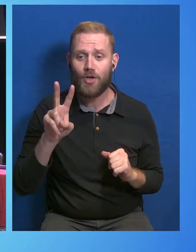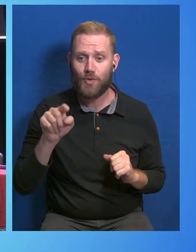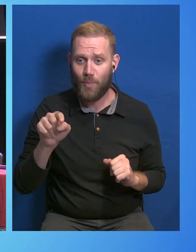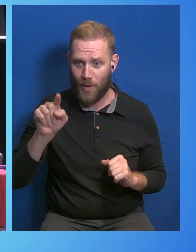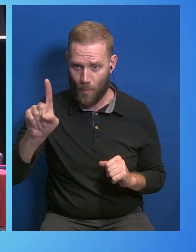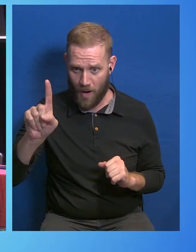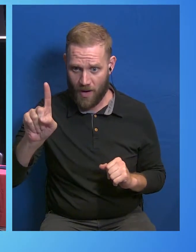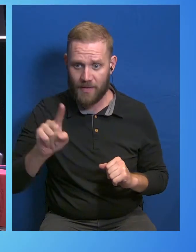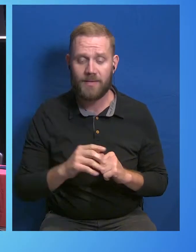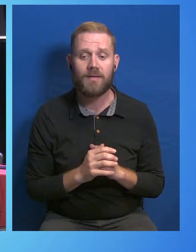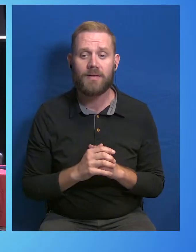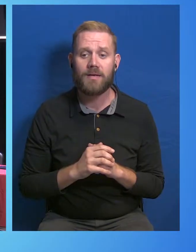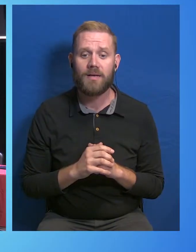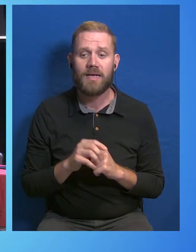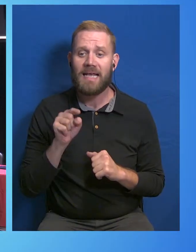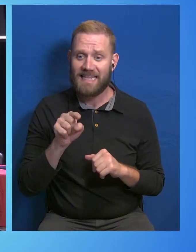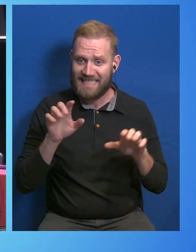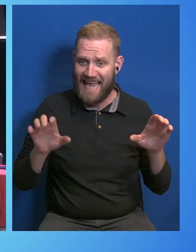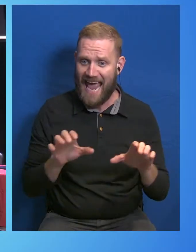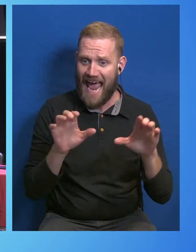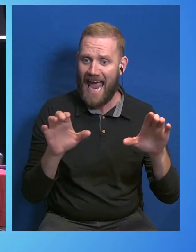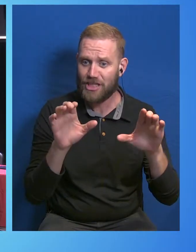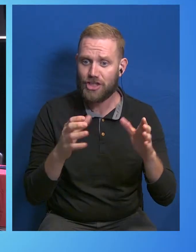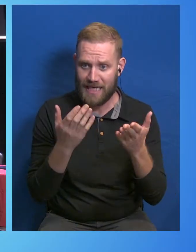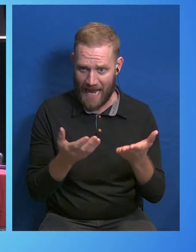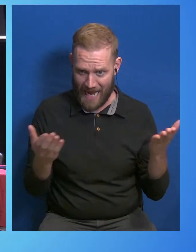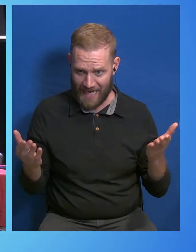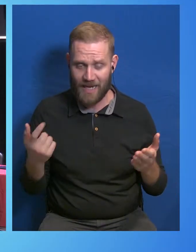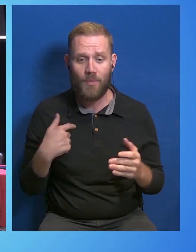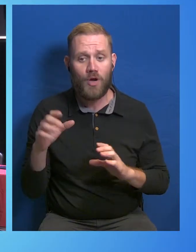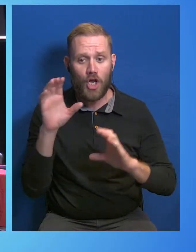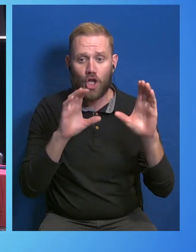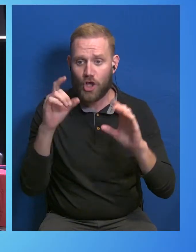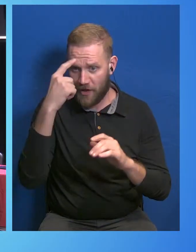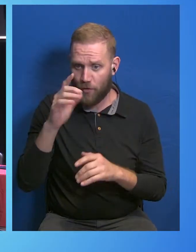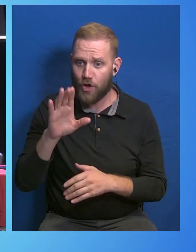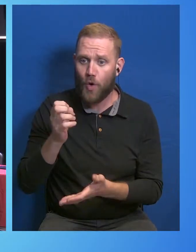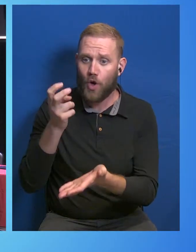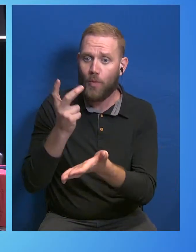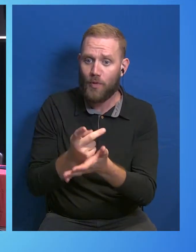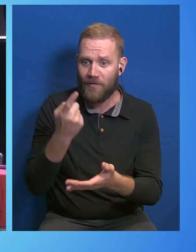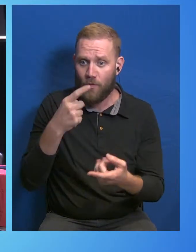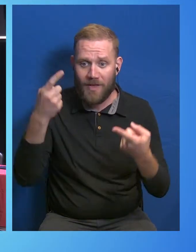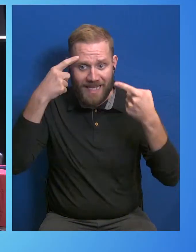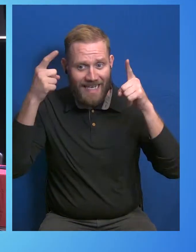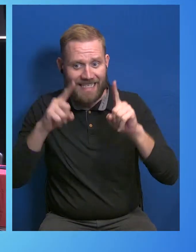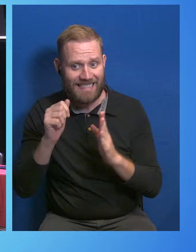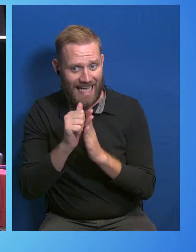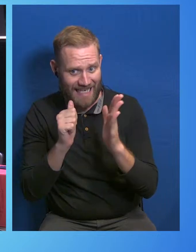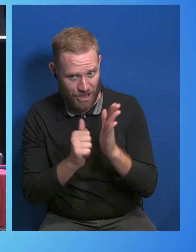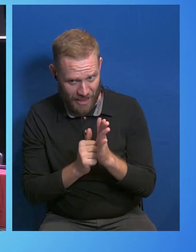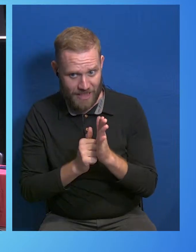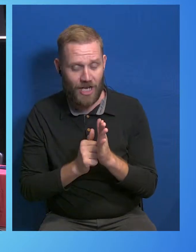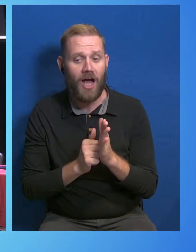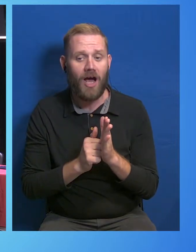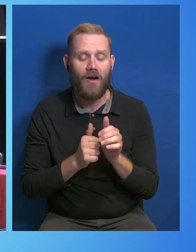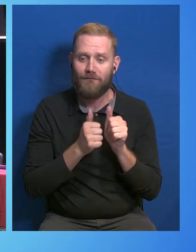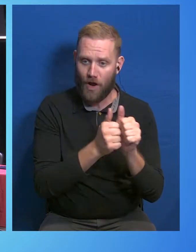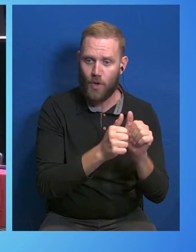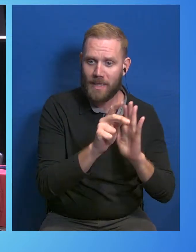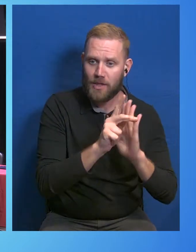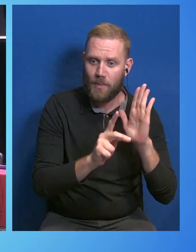2.1. This is an action item, and we are seeking the approval for the consent agenda consistent with board